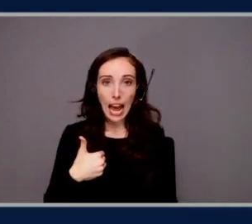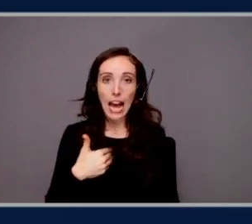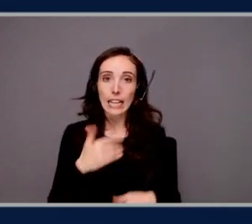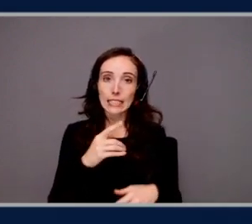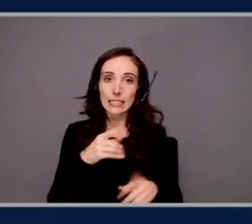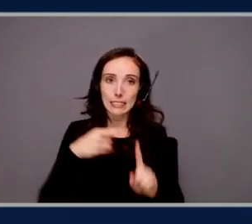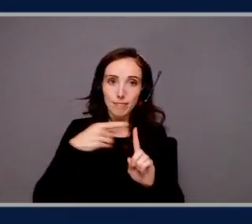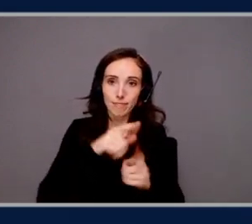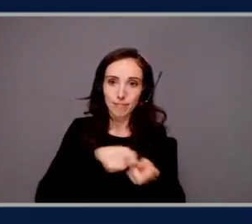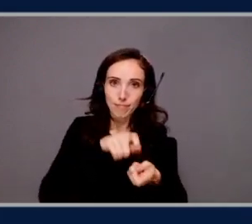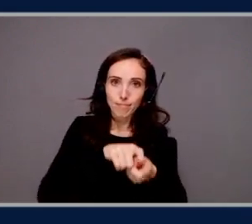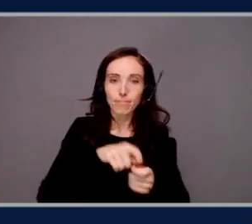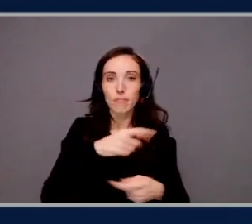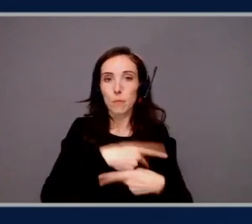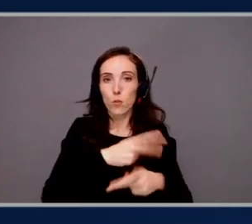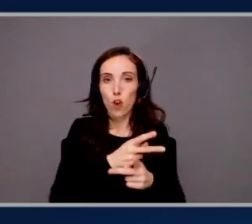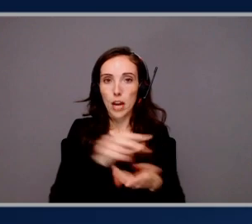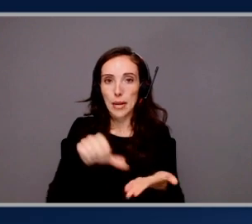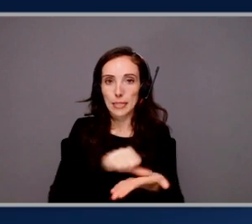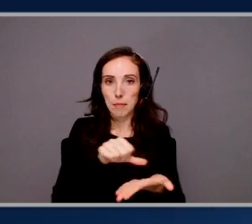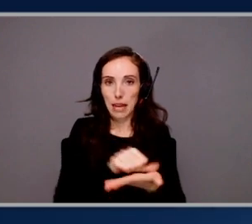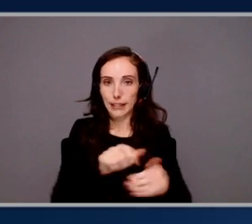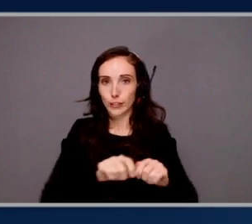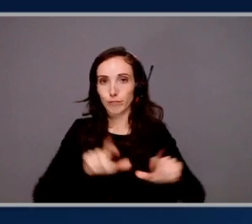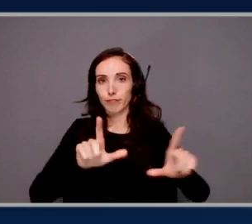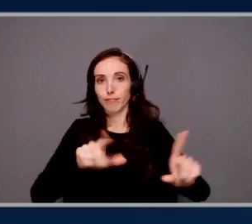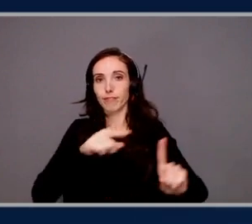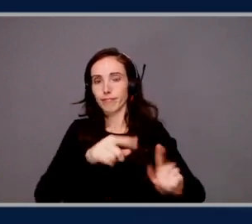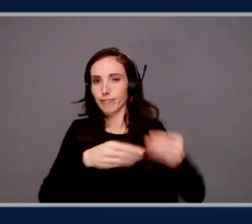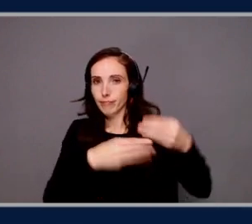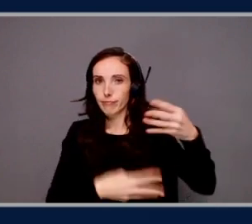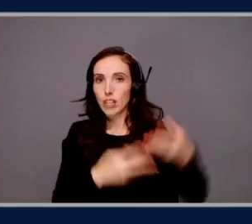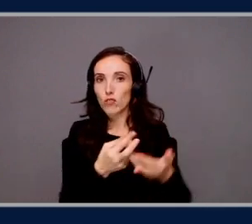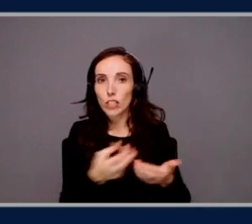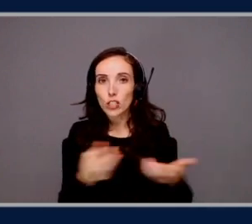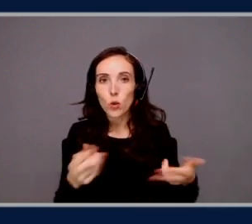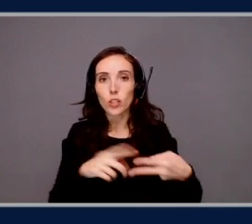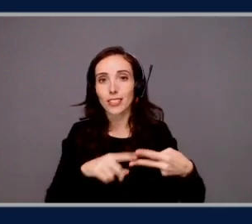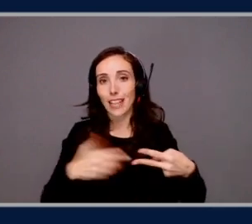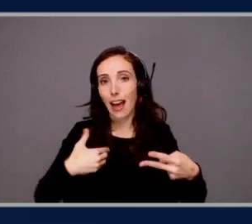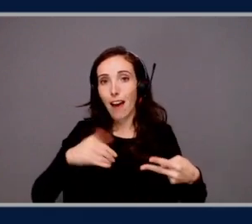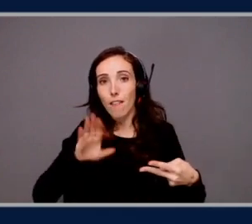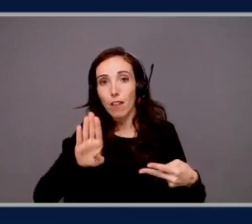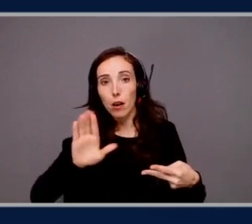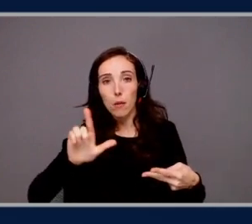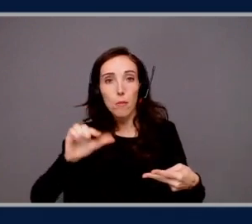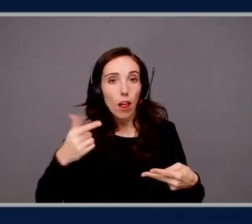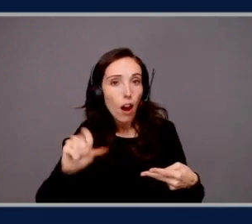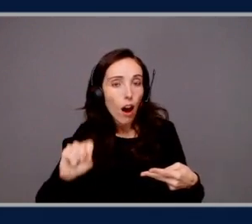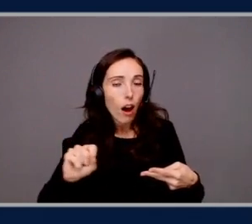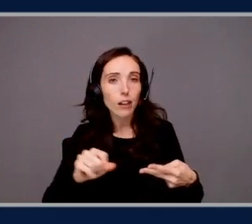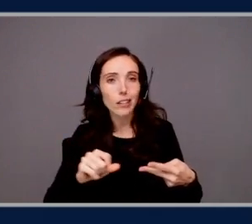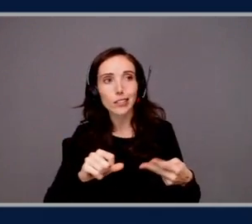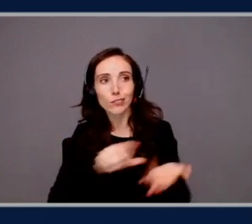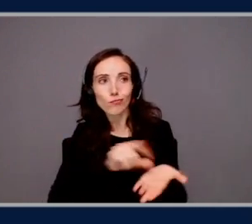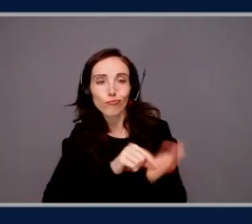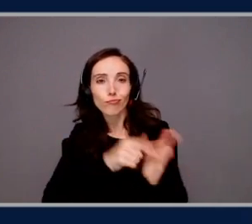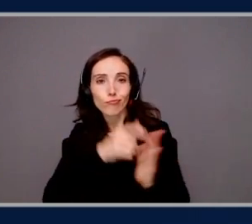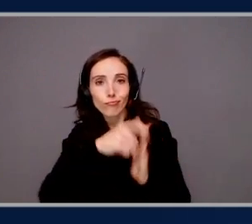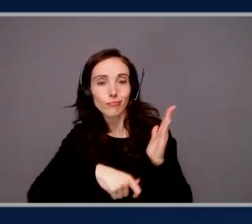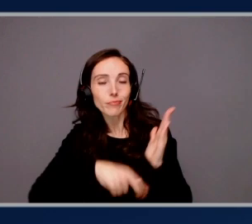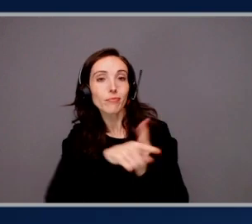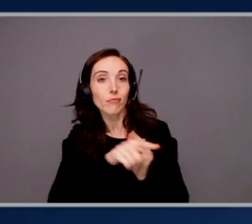product detail page. A lot of resources. We have blogs and everything published, so customers can go there. We have